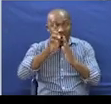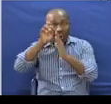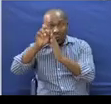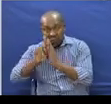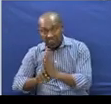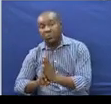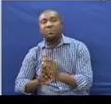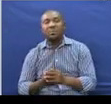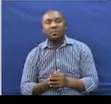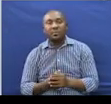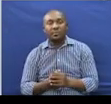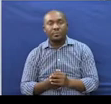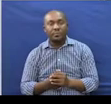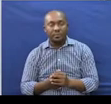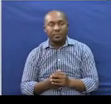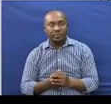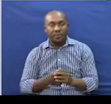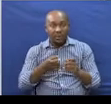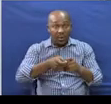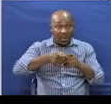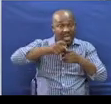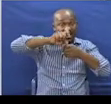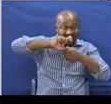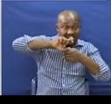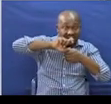or it can fall. It can increase